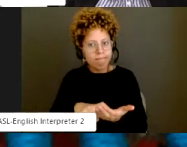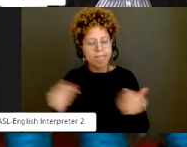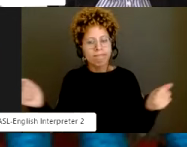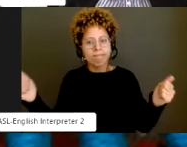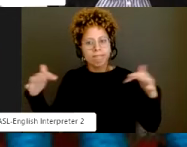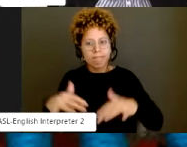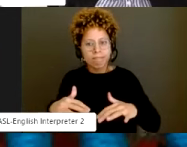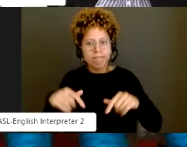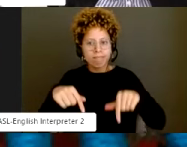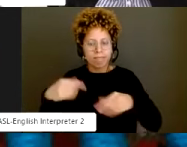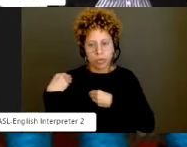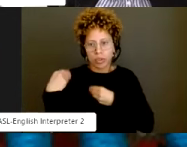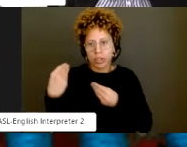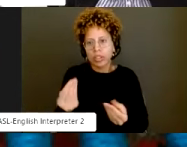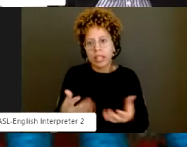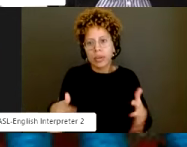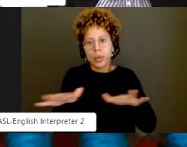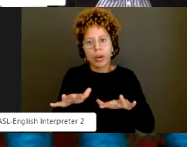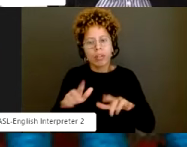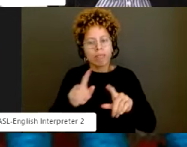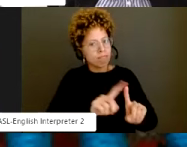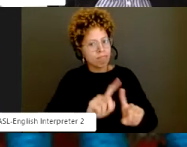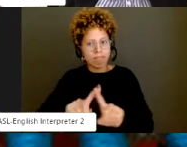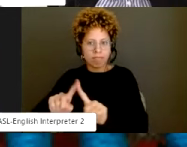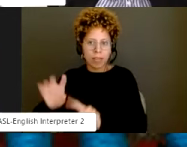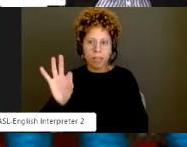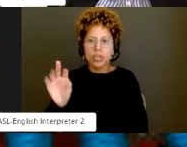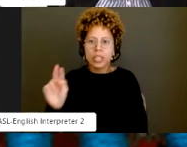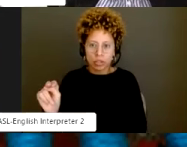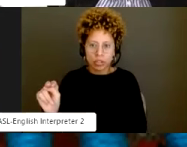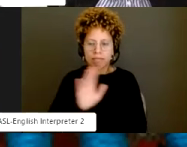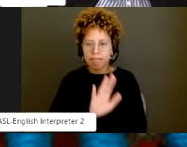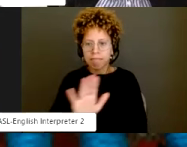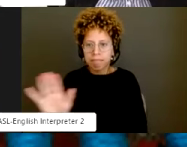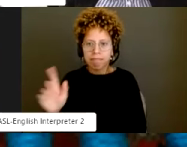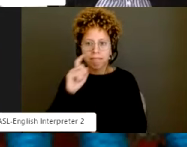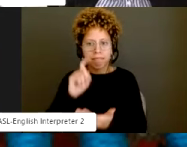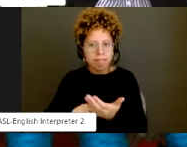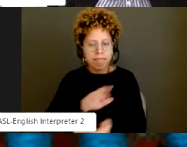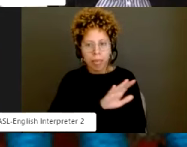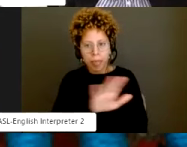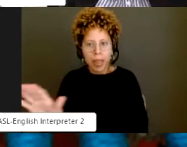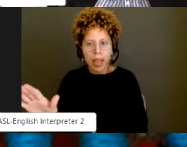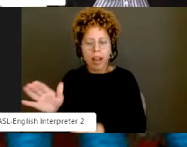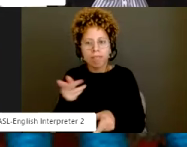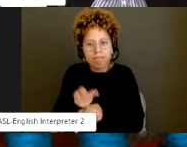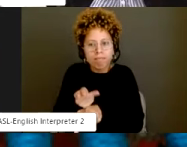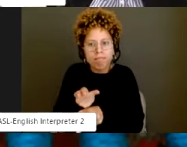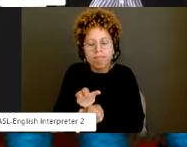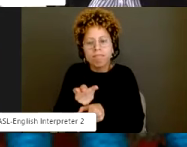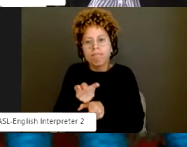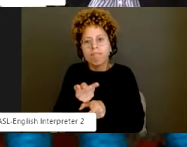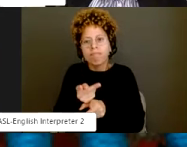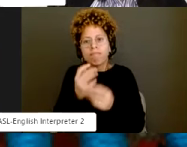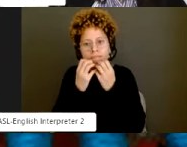territory of a number of First Nations and acknowledge their stewardship of this land